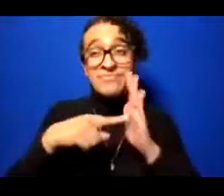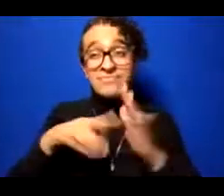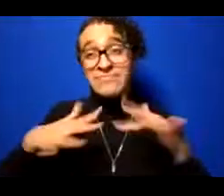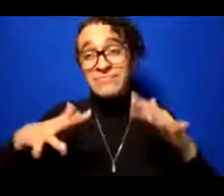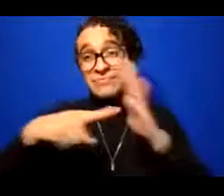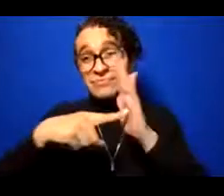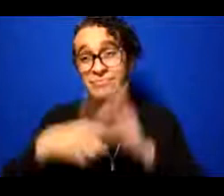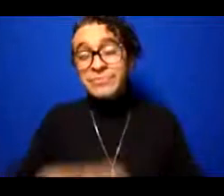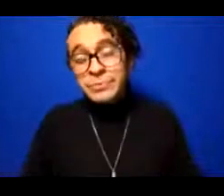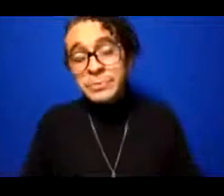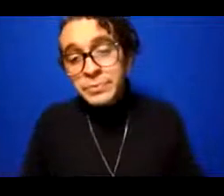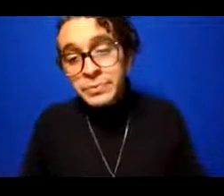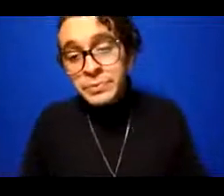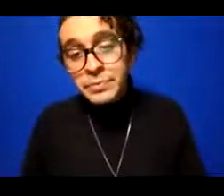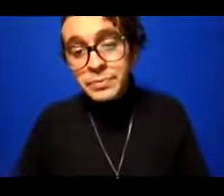symptoms.